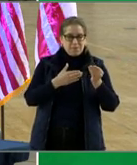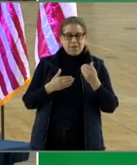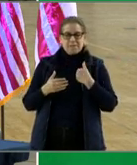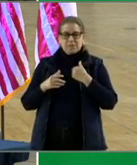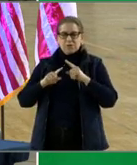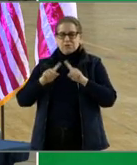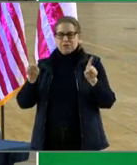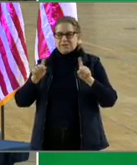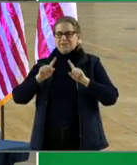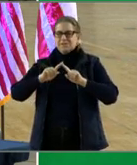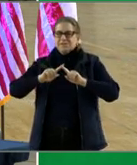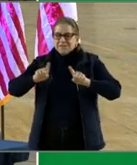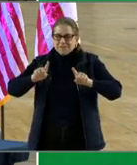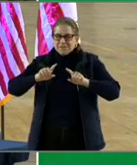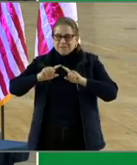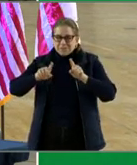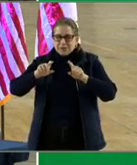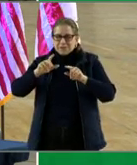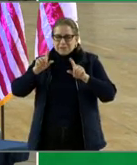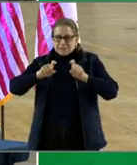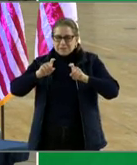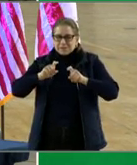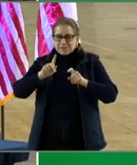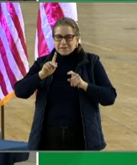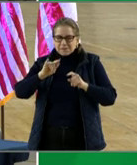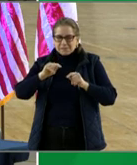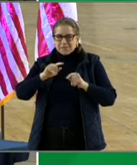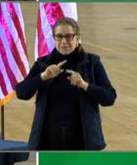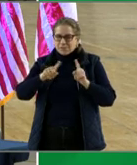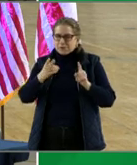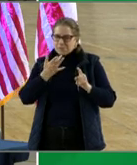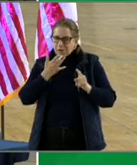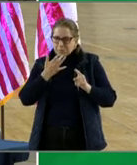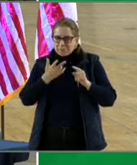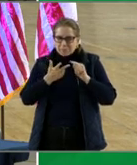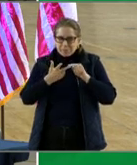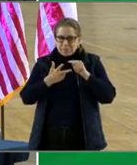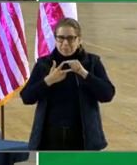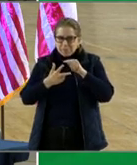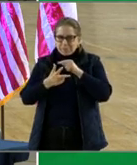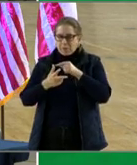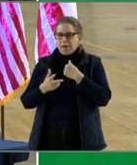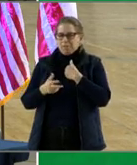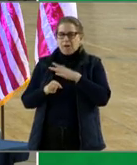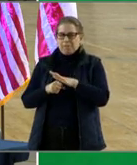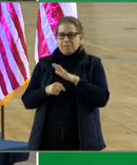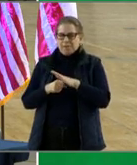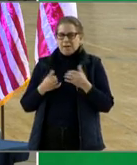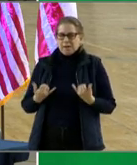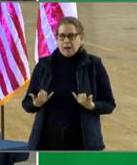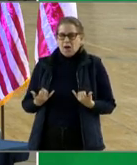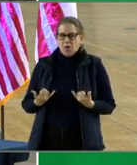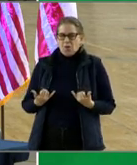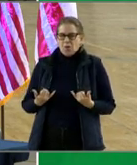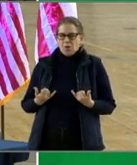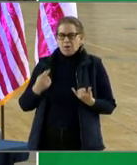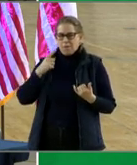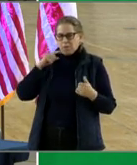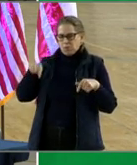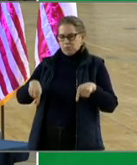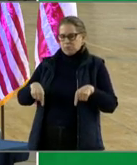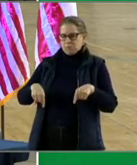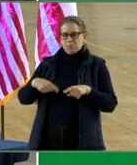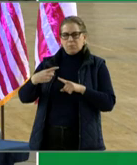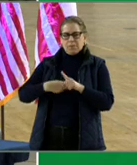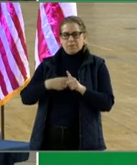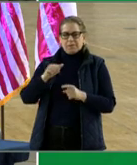we buy those reagents, we make the request for those reagents, and they have enough on hand to get us through the month of April.